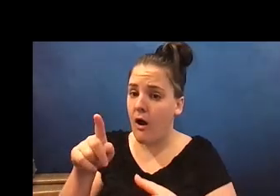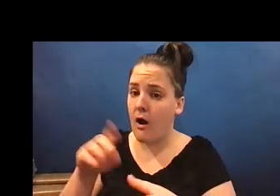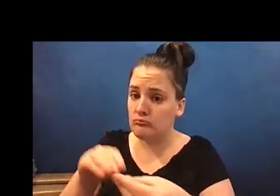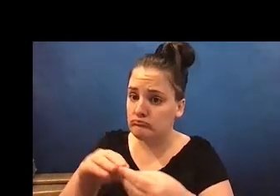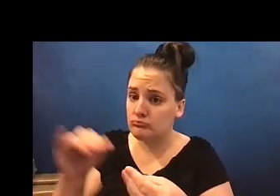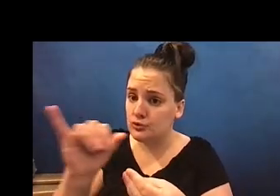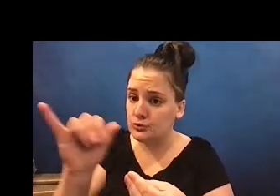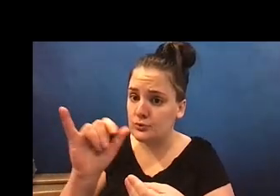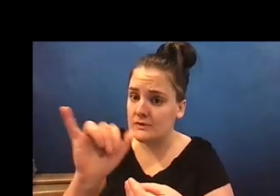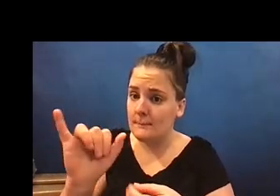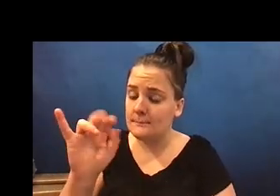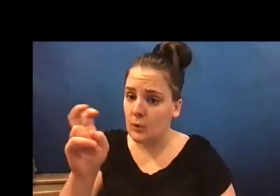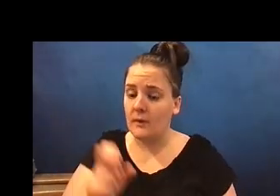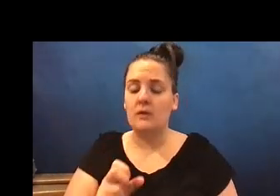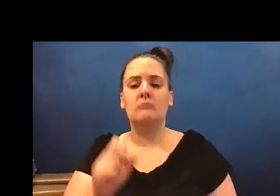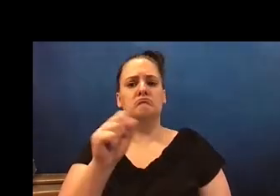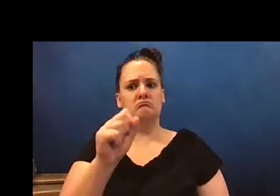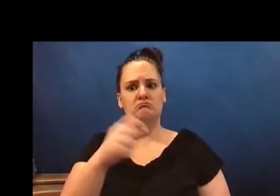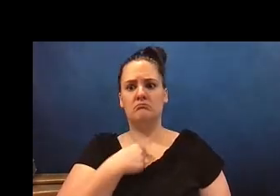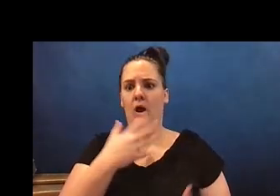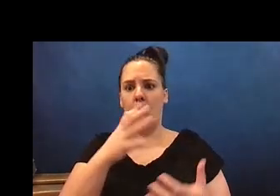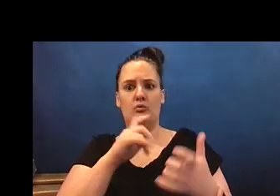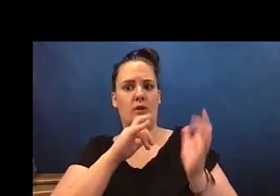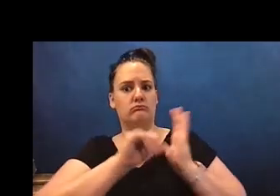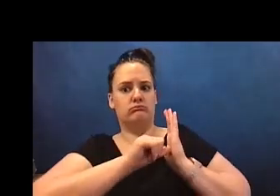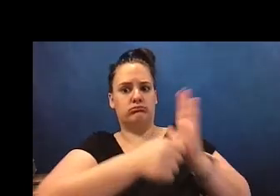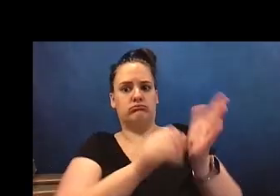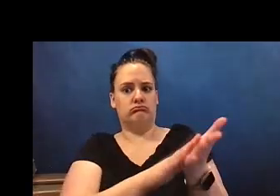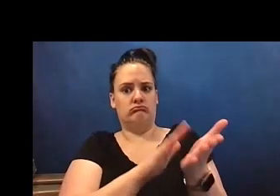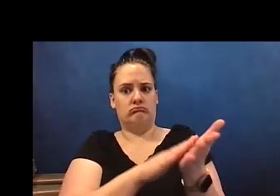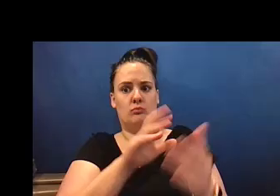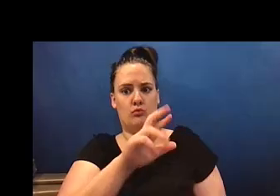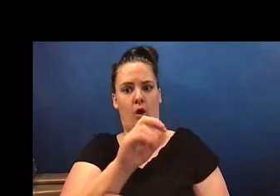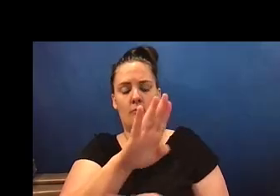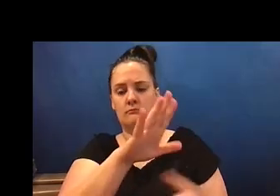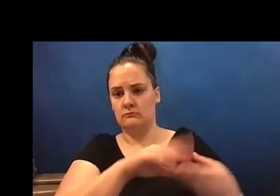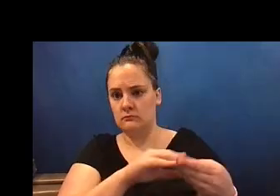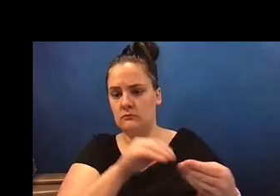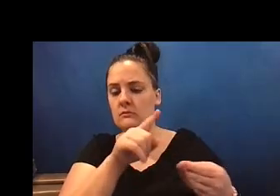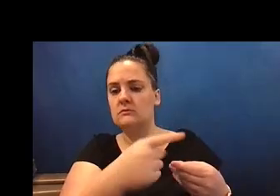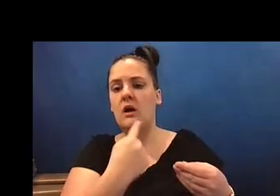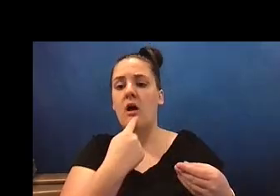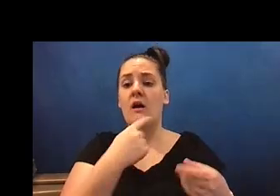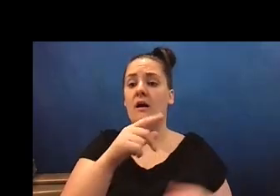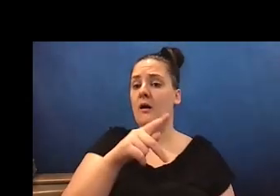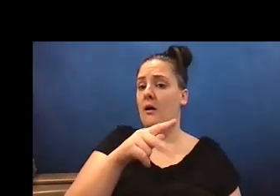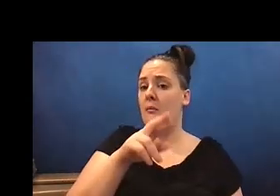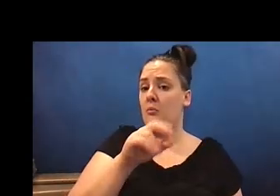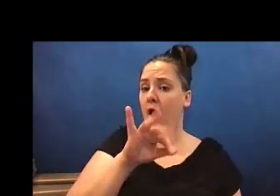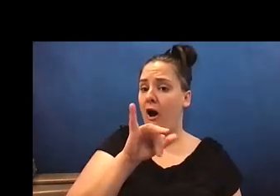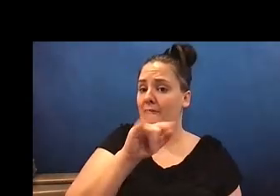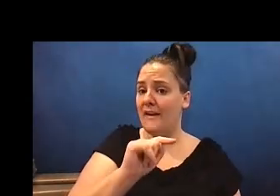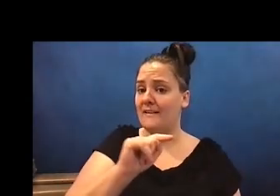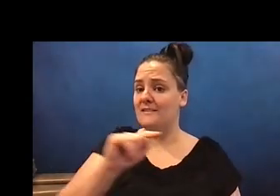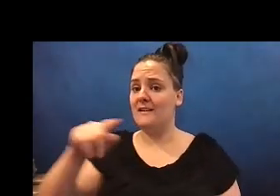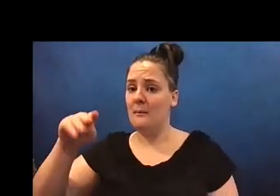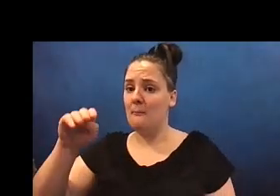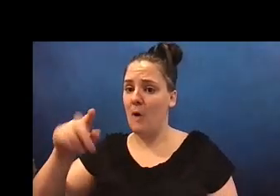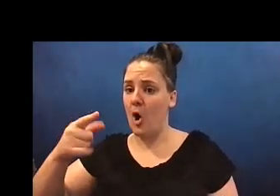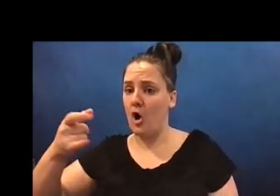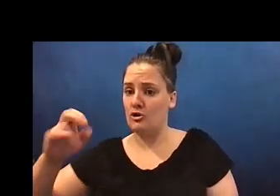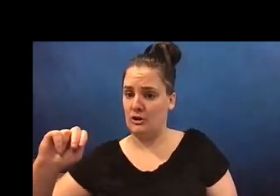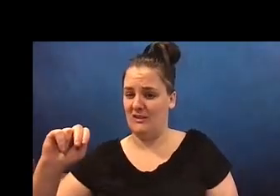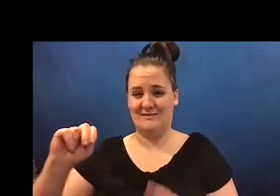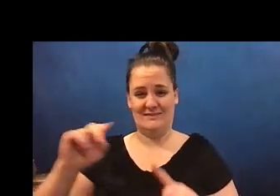want to just put an exclamation point on what Rob said about profit versus margin. We all have to make a margin, and